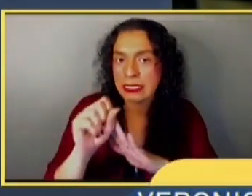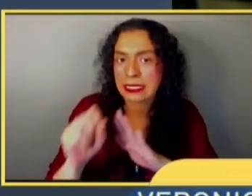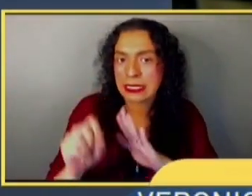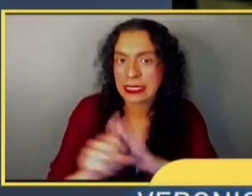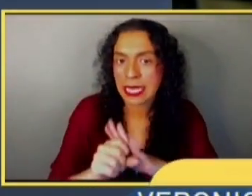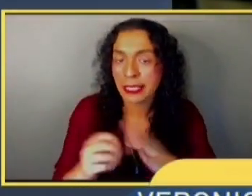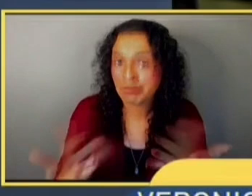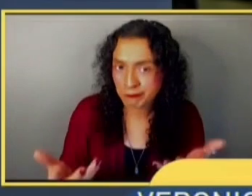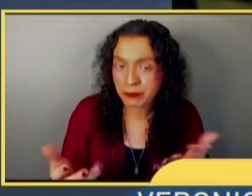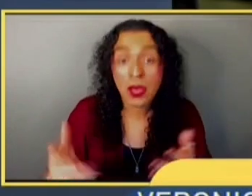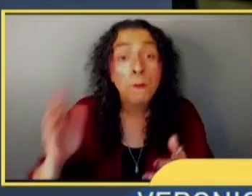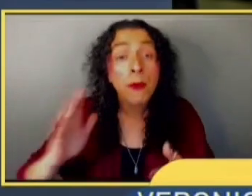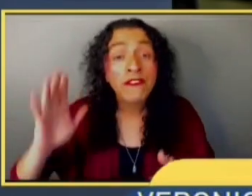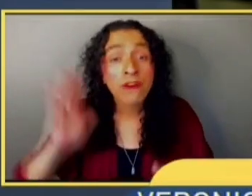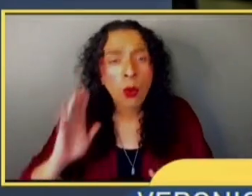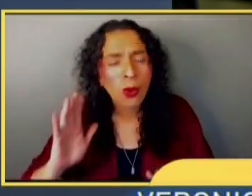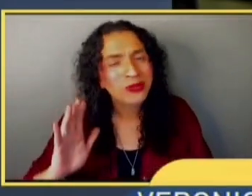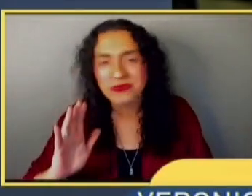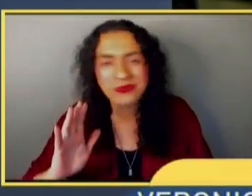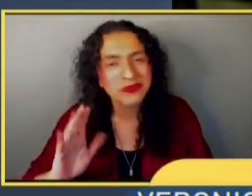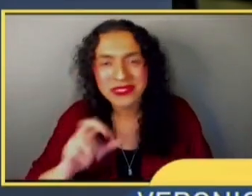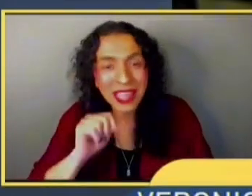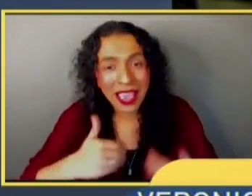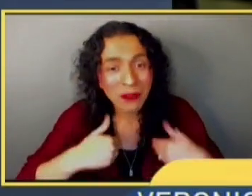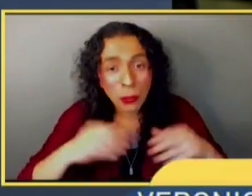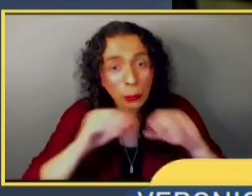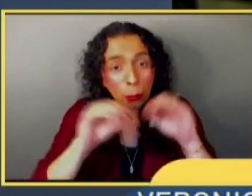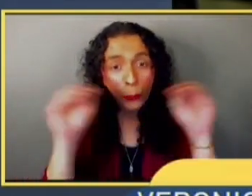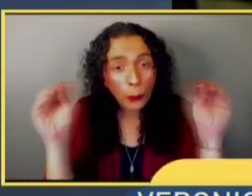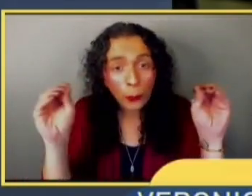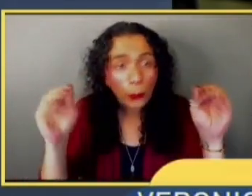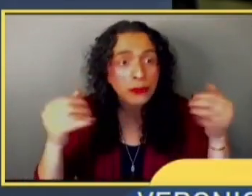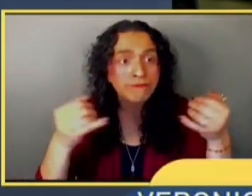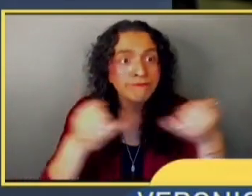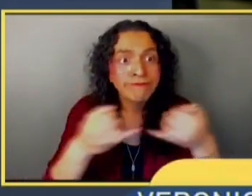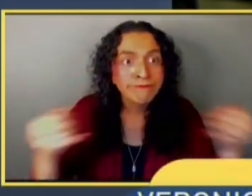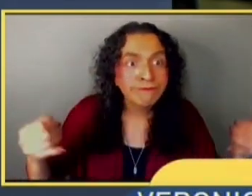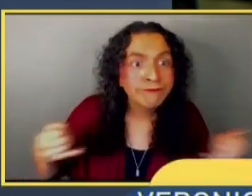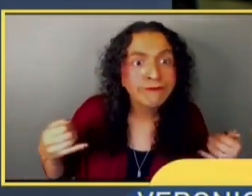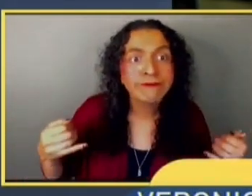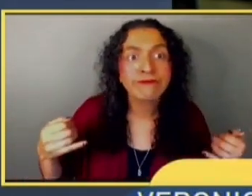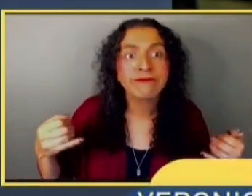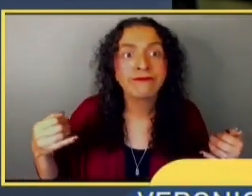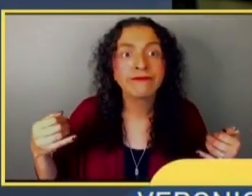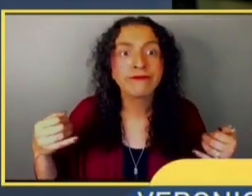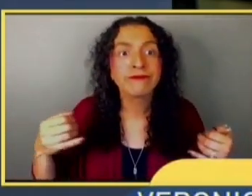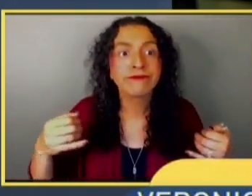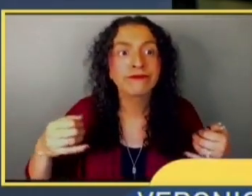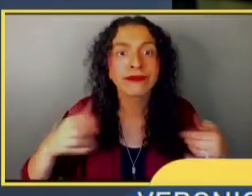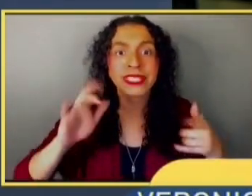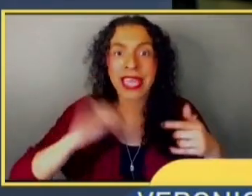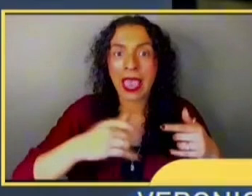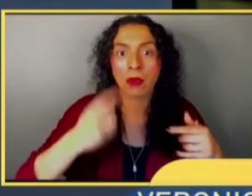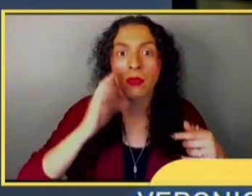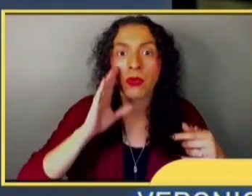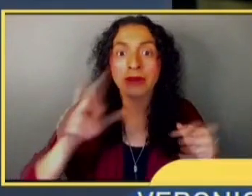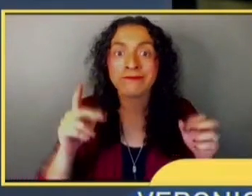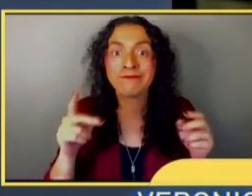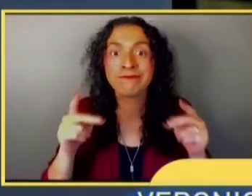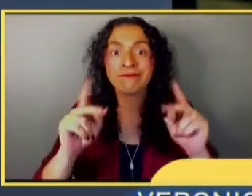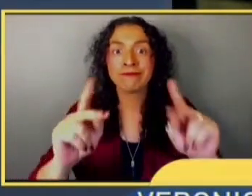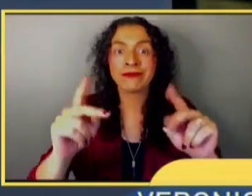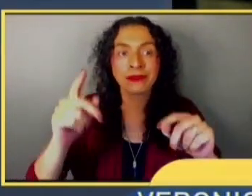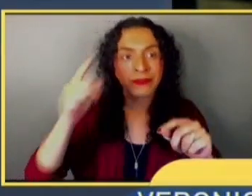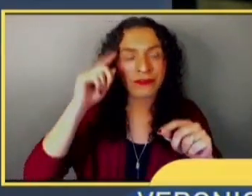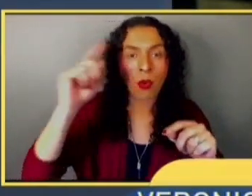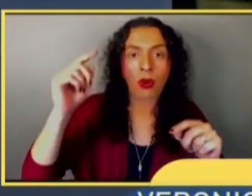a time when we didn't have guidelines that were ministerial in nature that allowed these sentences to proliferate in the